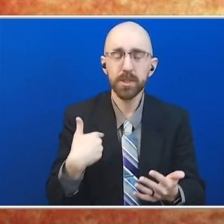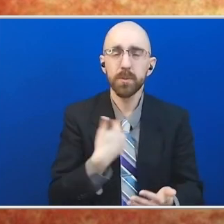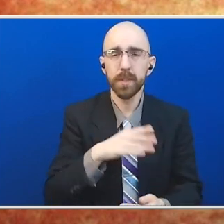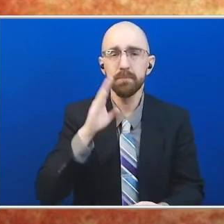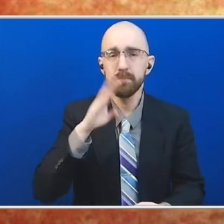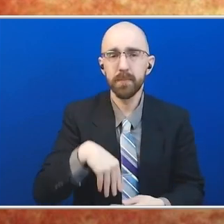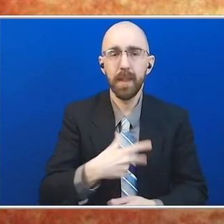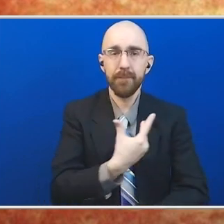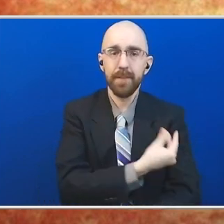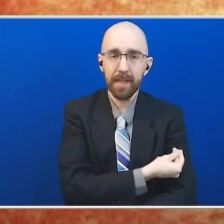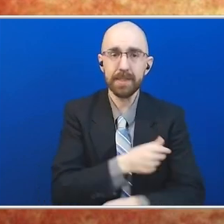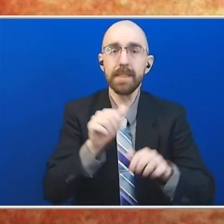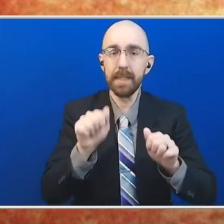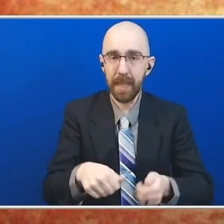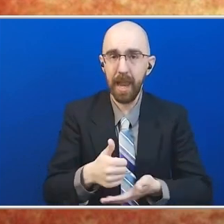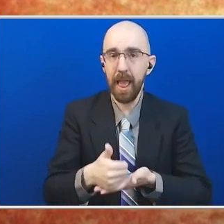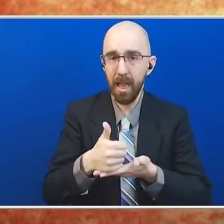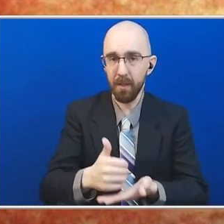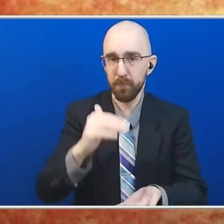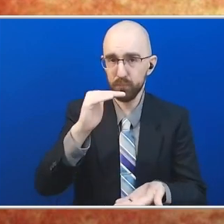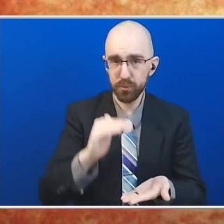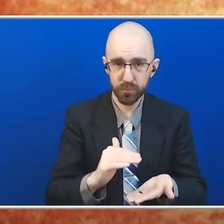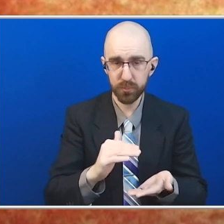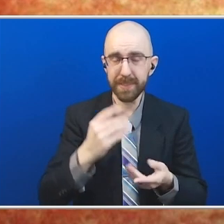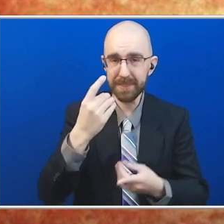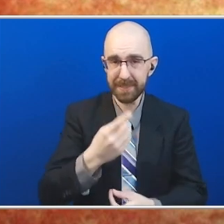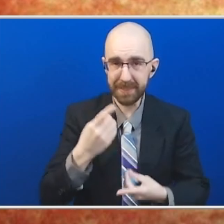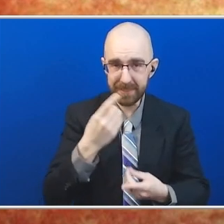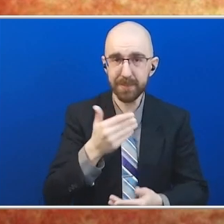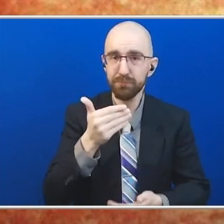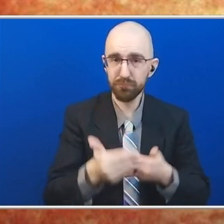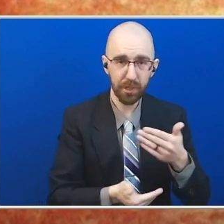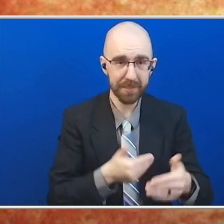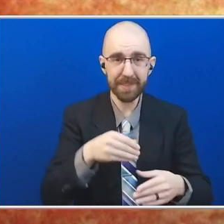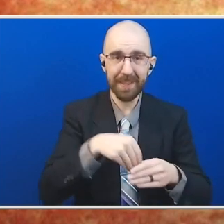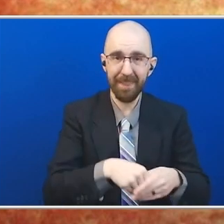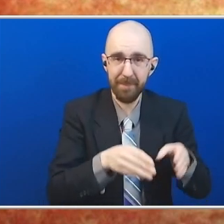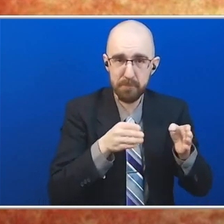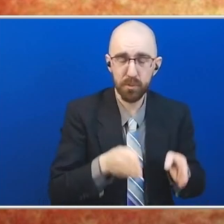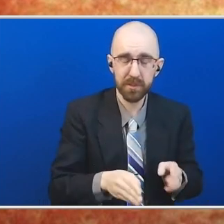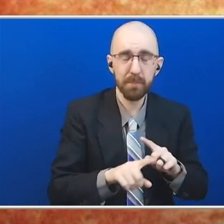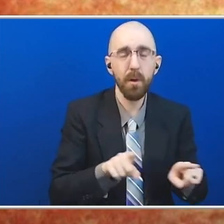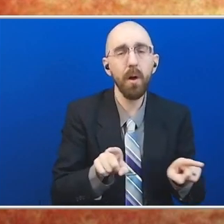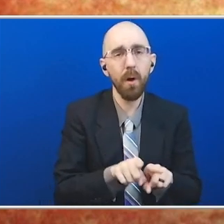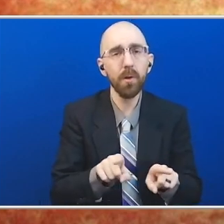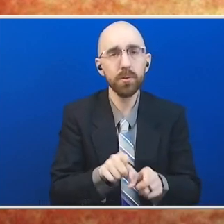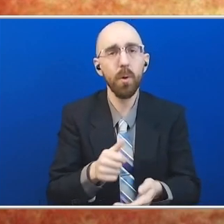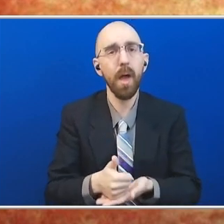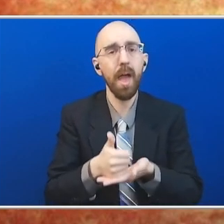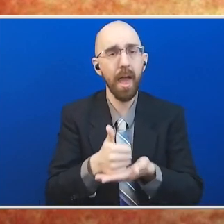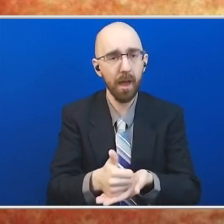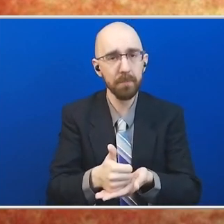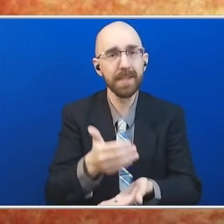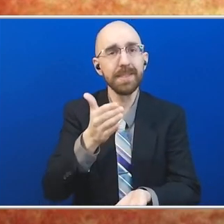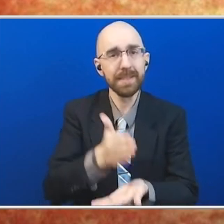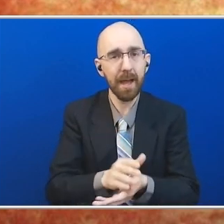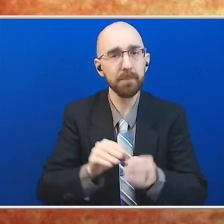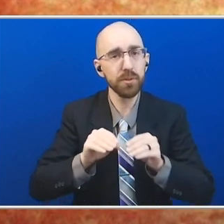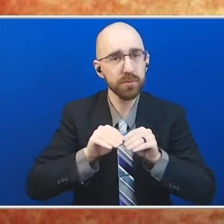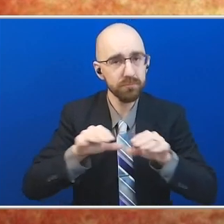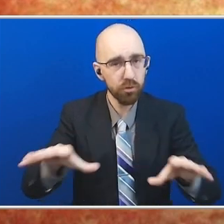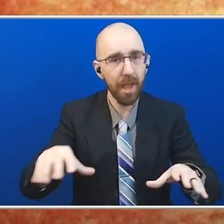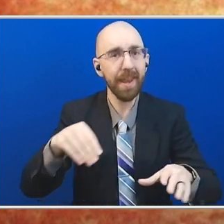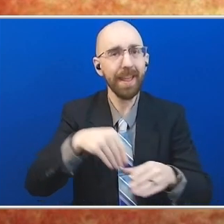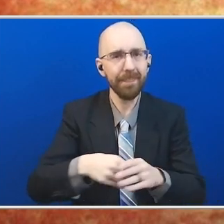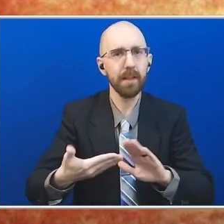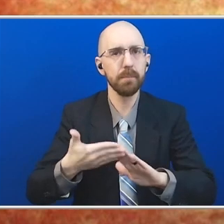help reduce the disease process in the person, but also helps stop the spread in the community. That's where we